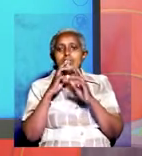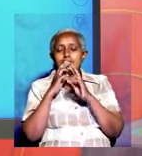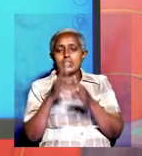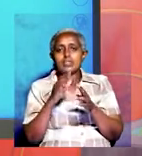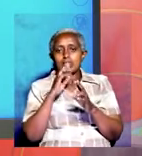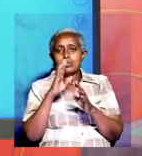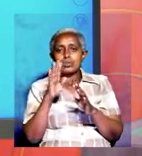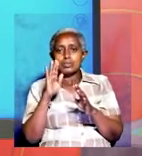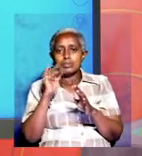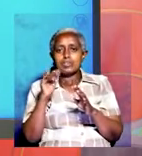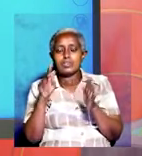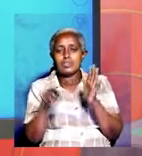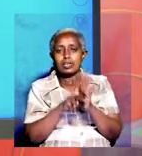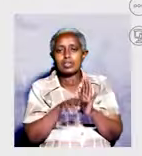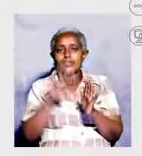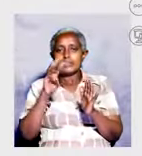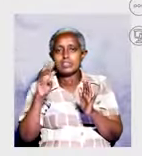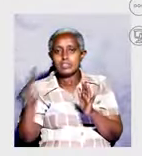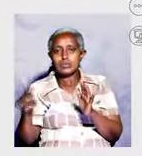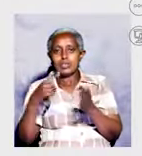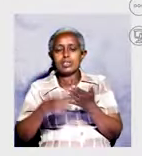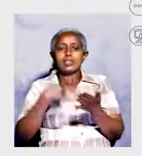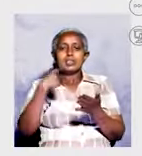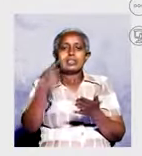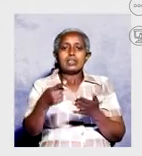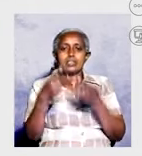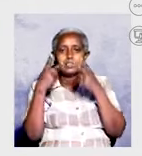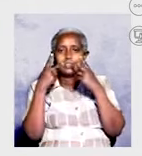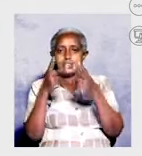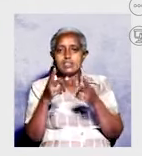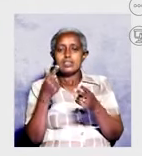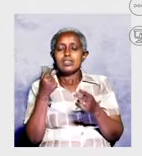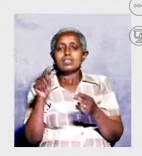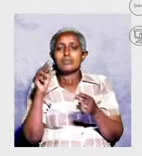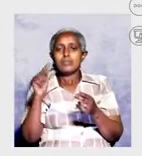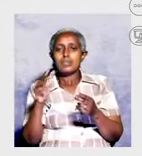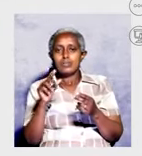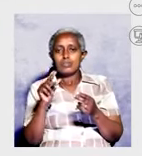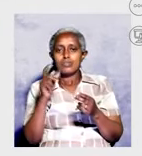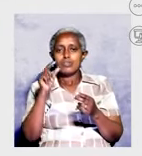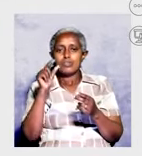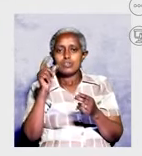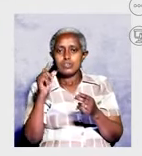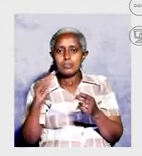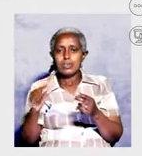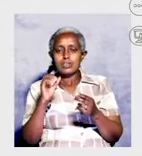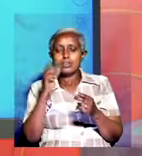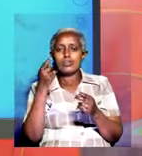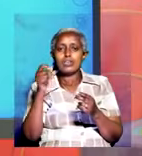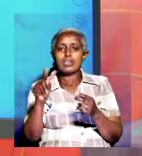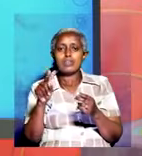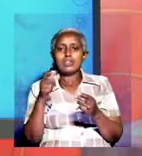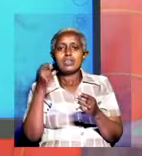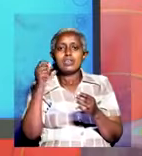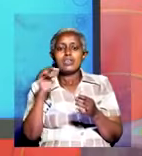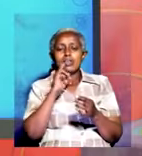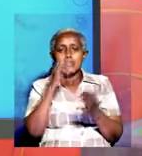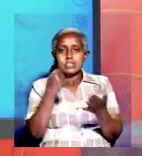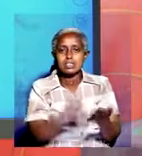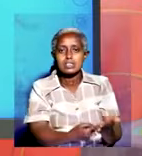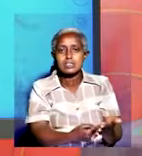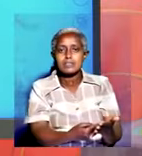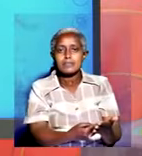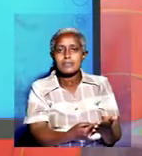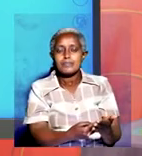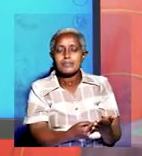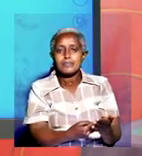be -61. Next, let's see the minor of 11. The minor of 11. 11 is here.